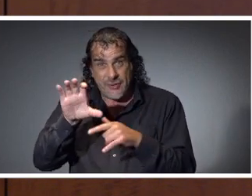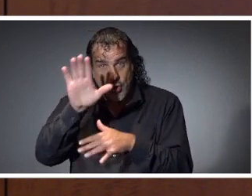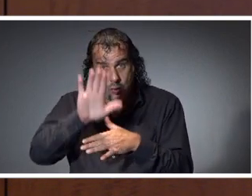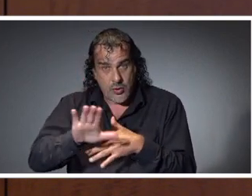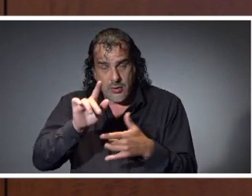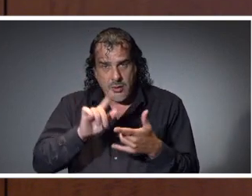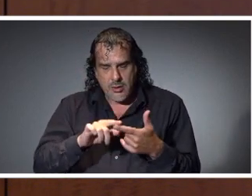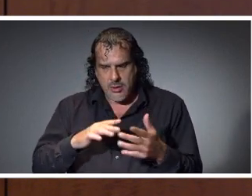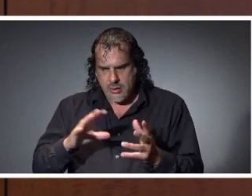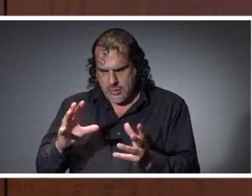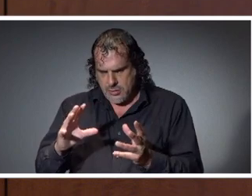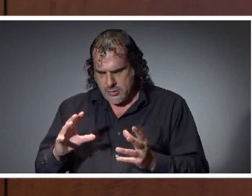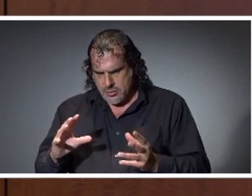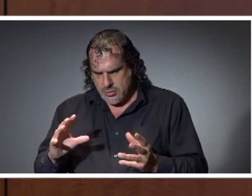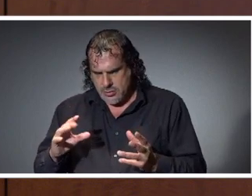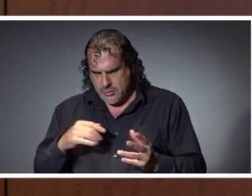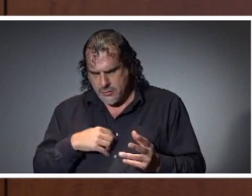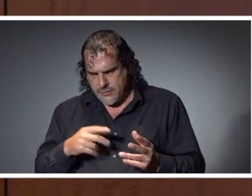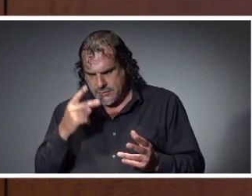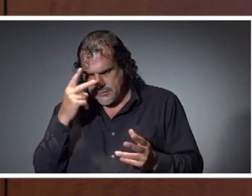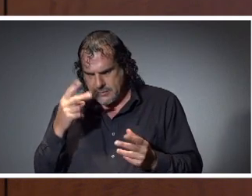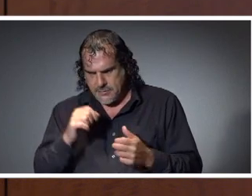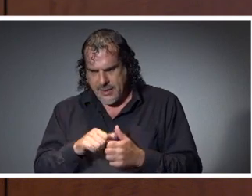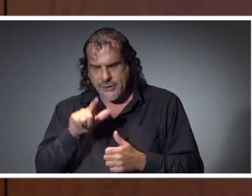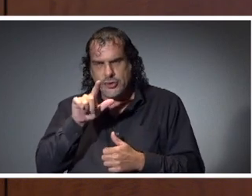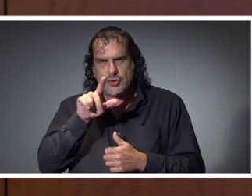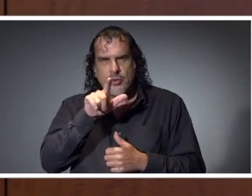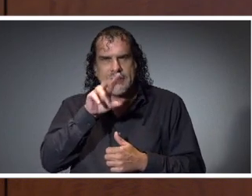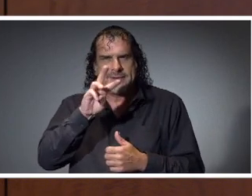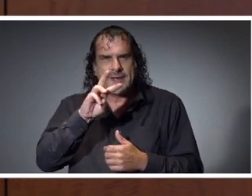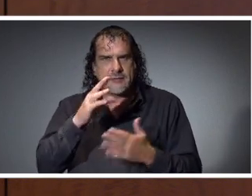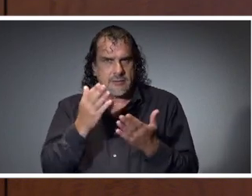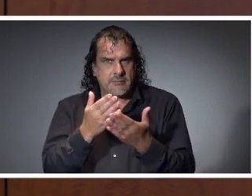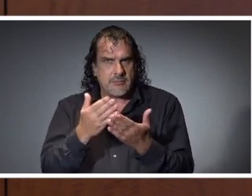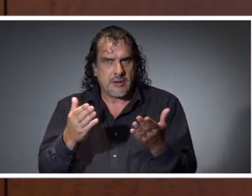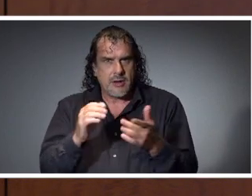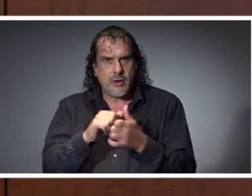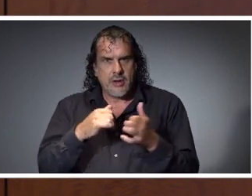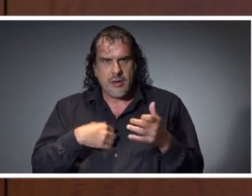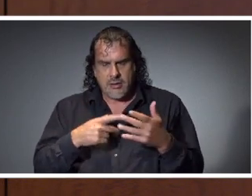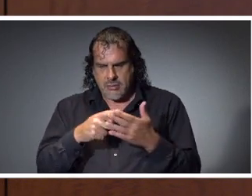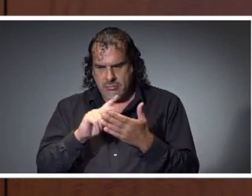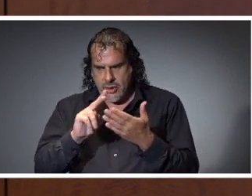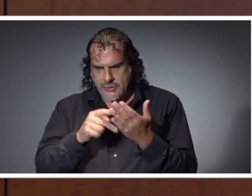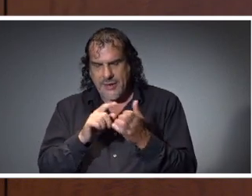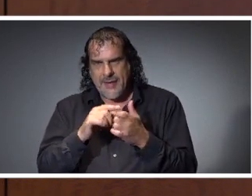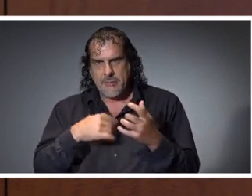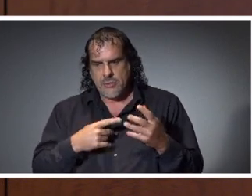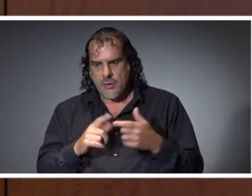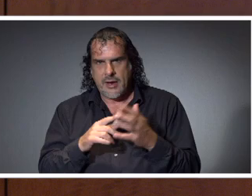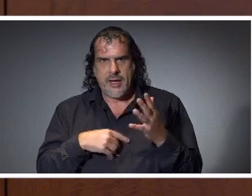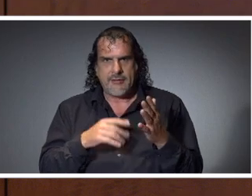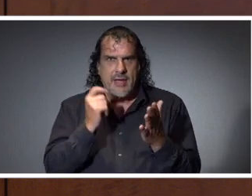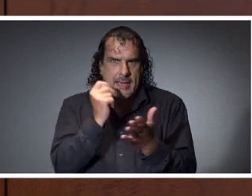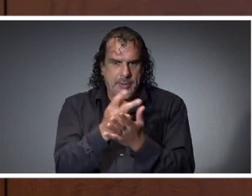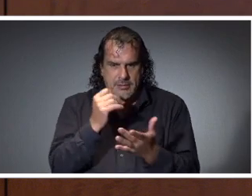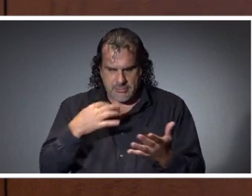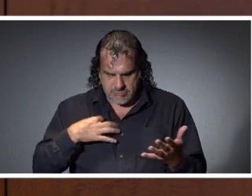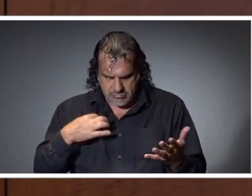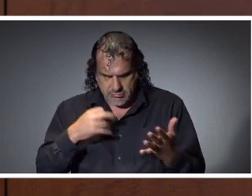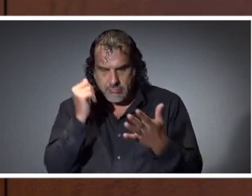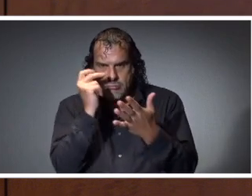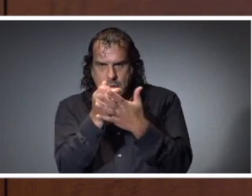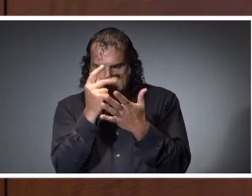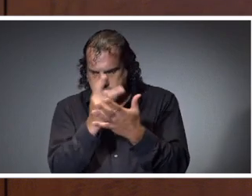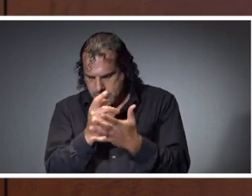received about 26 projects. Now, what that means is we've got a number of applications that have come in, then we have validated applications as far as the